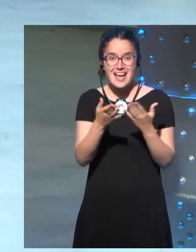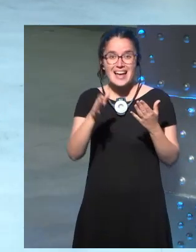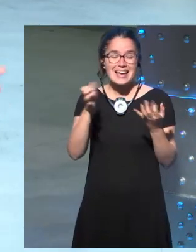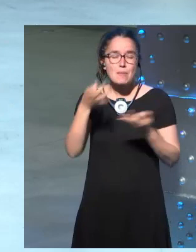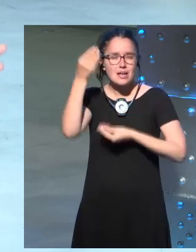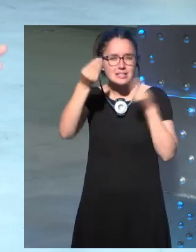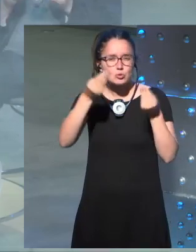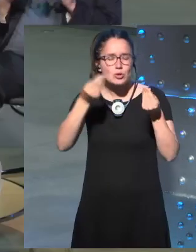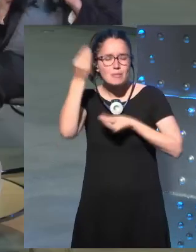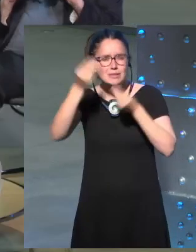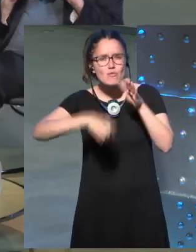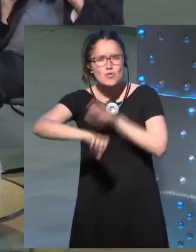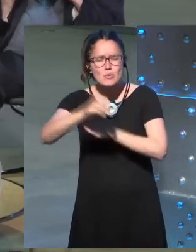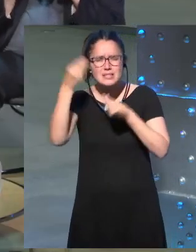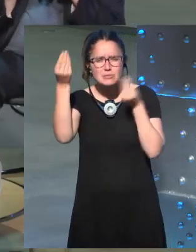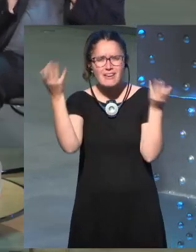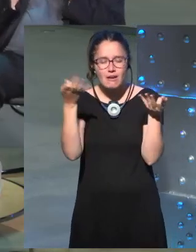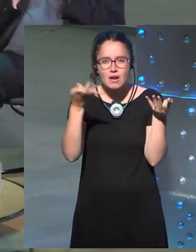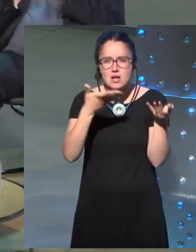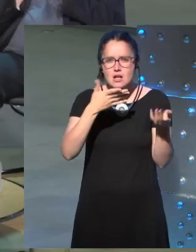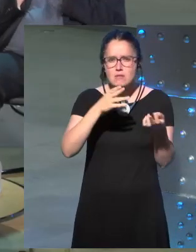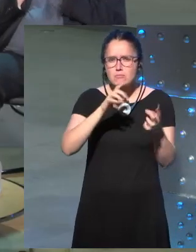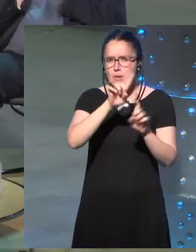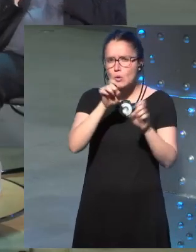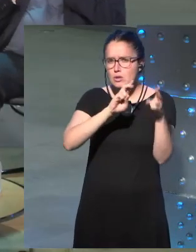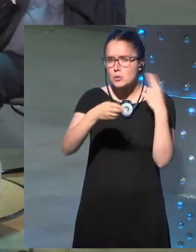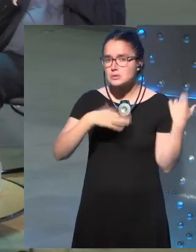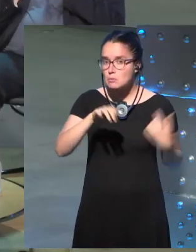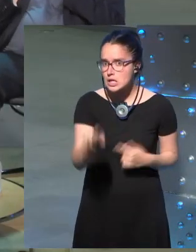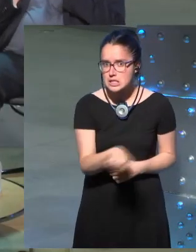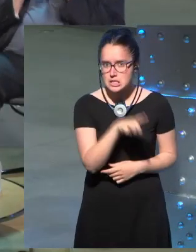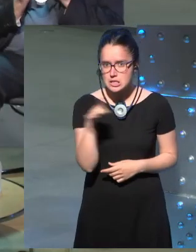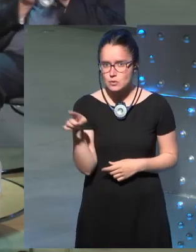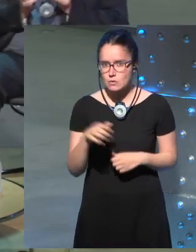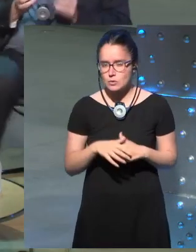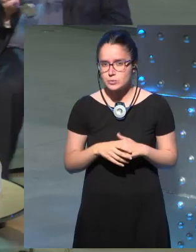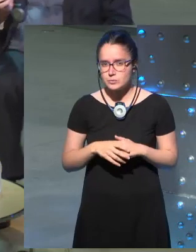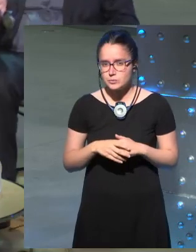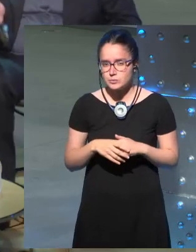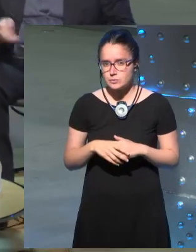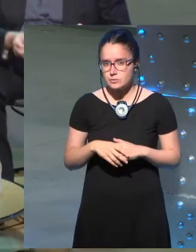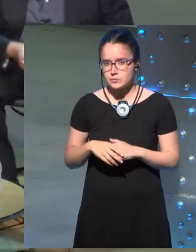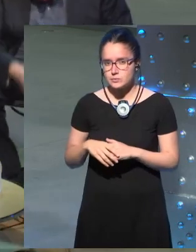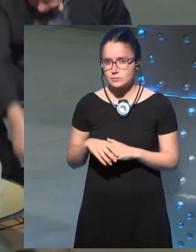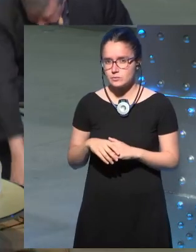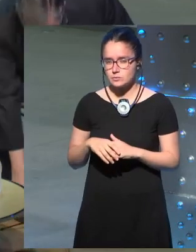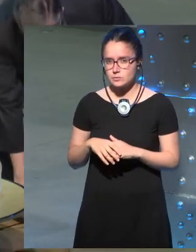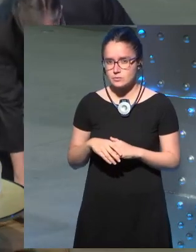book. What do we think about when we think of soccer, if it is possible to answer this question?